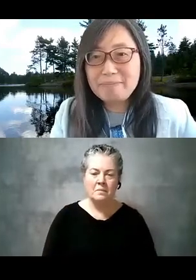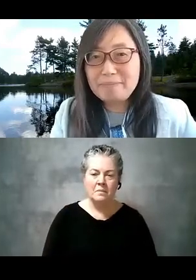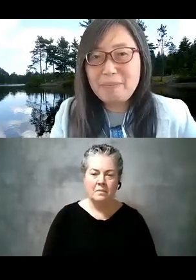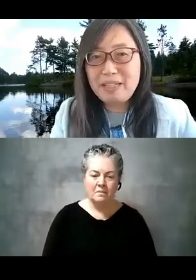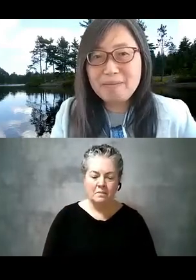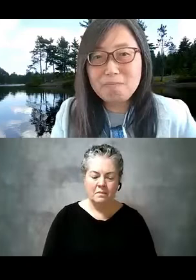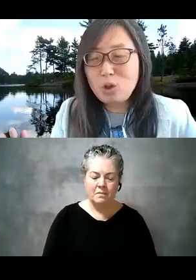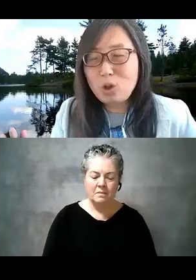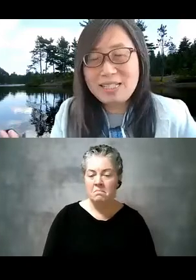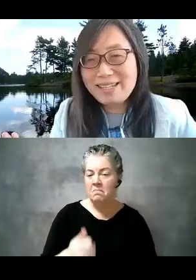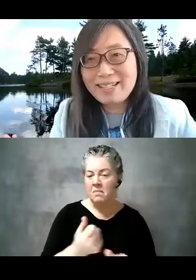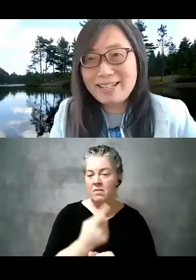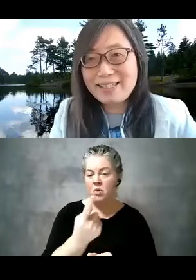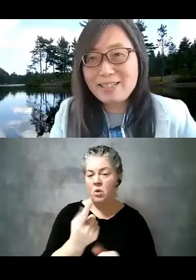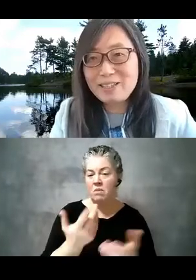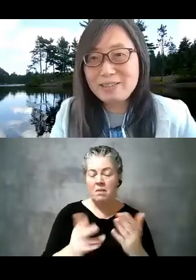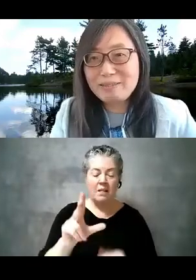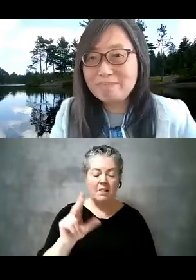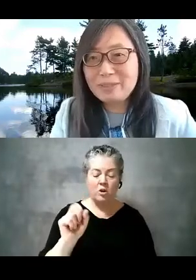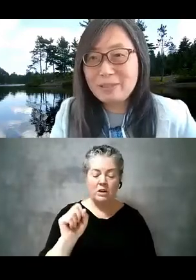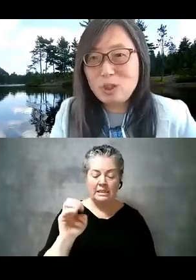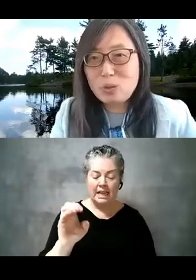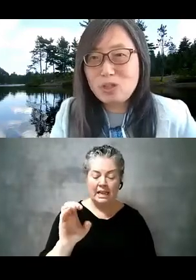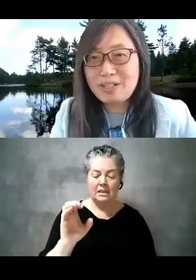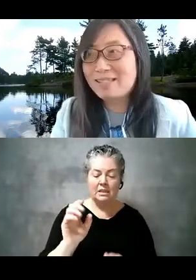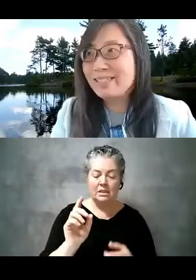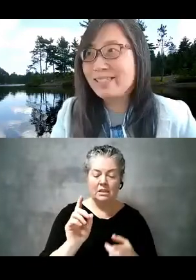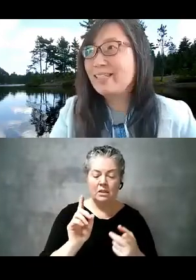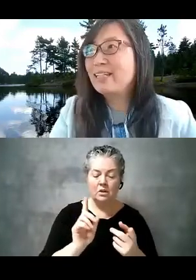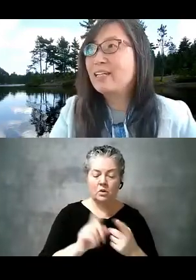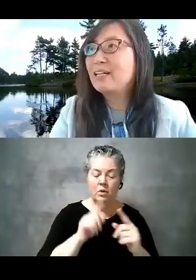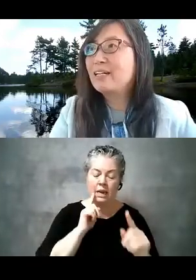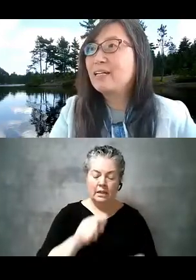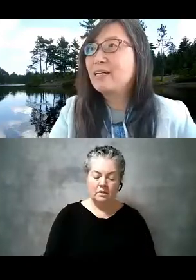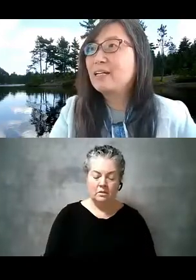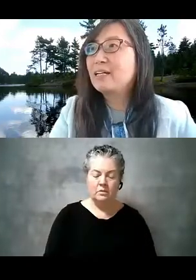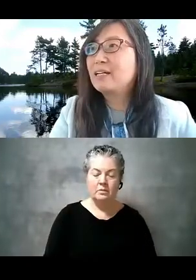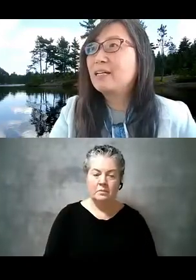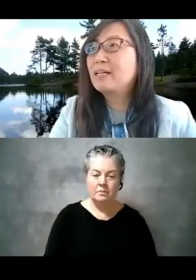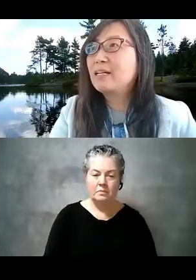take maybe 30 seconds to choose your answer.